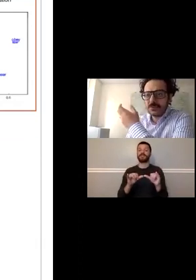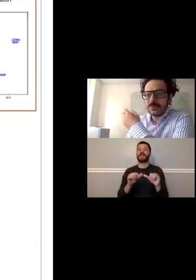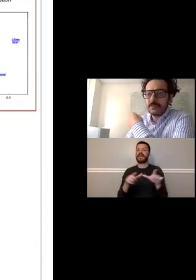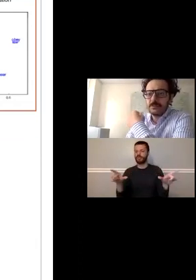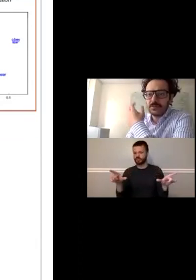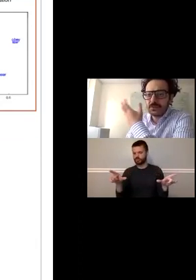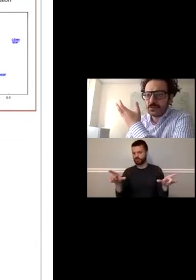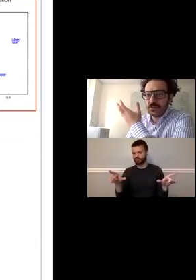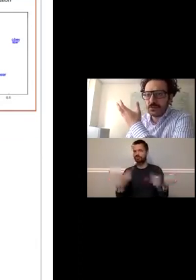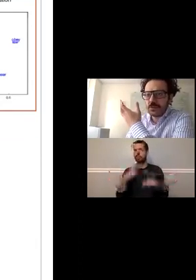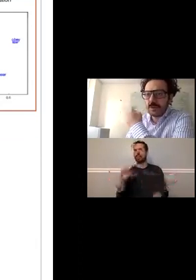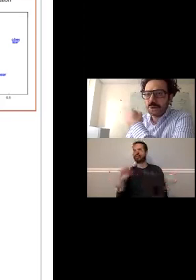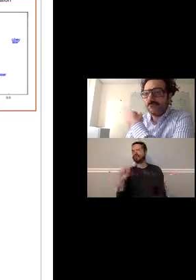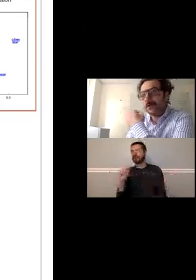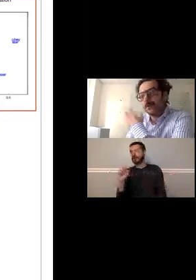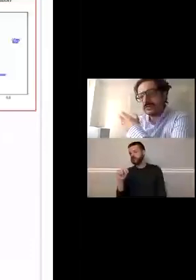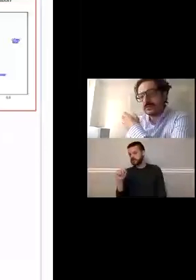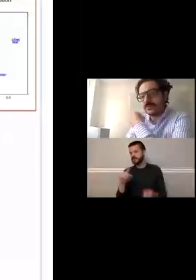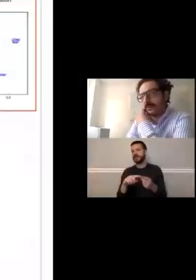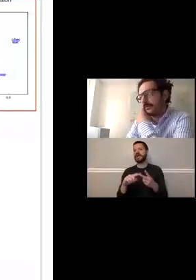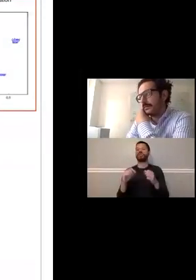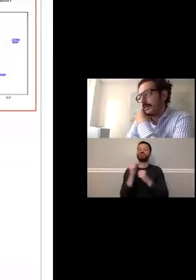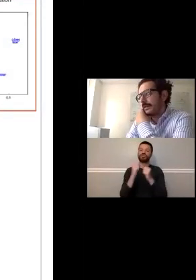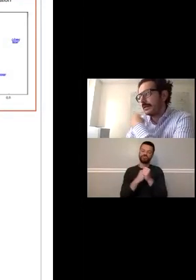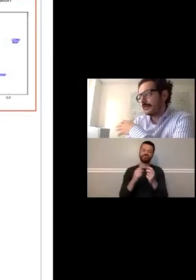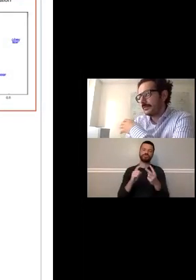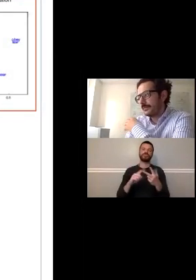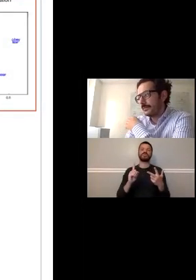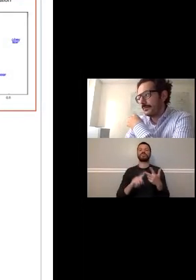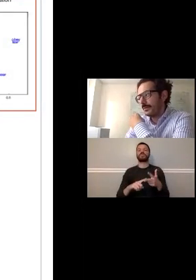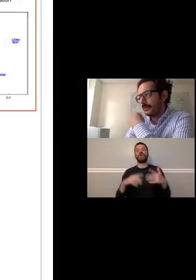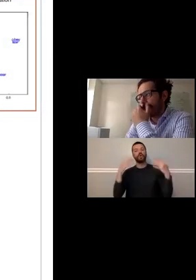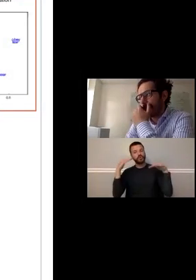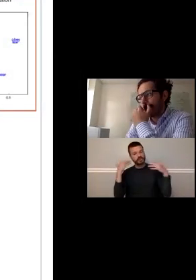content perspective, the structure perspective, from the acoustic perspective, and